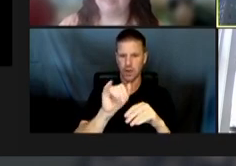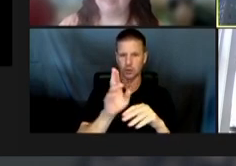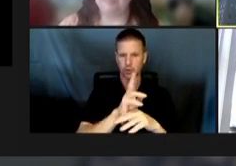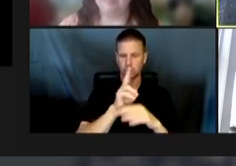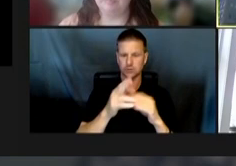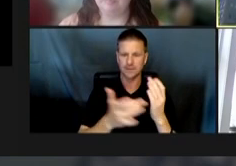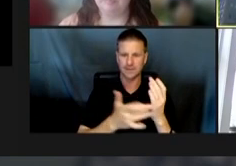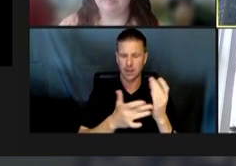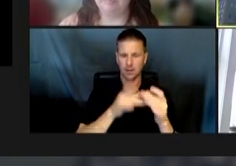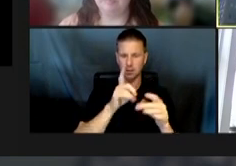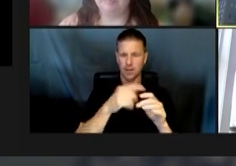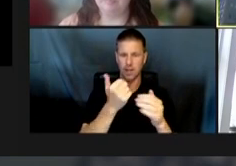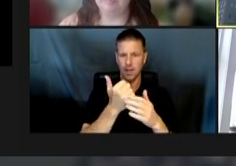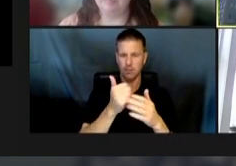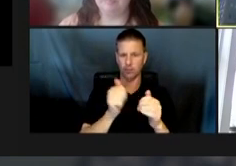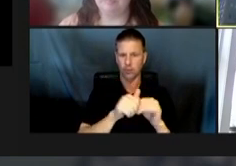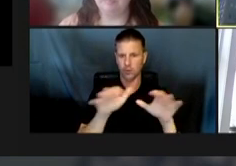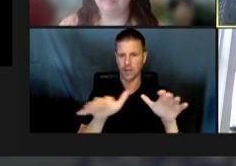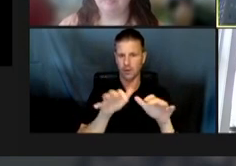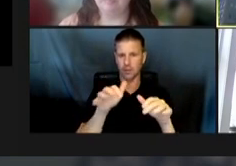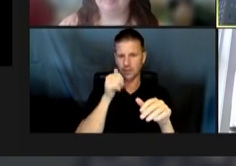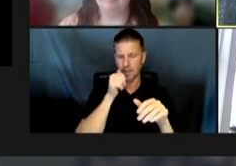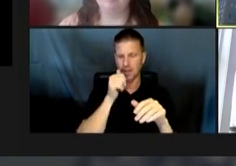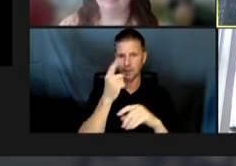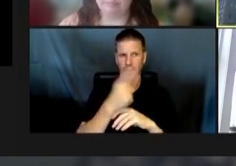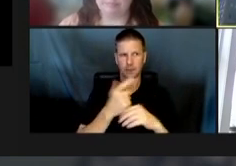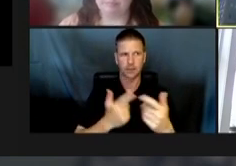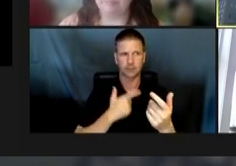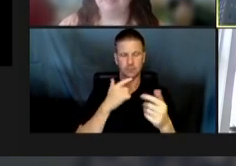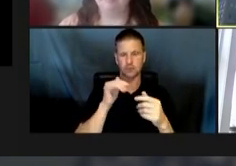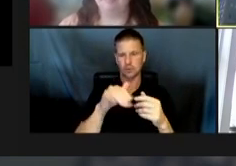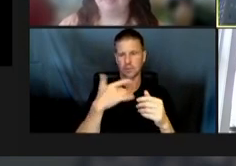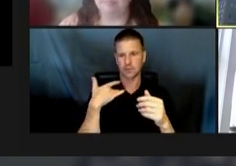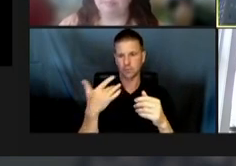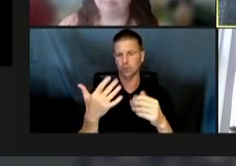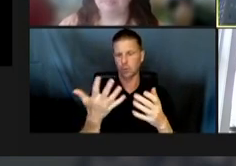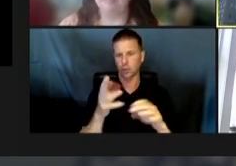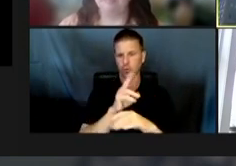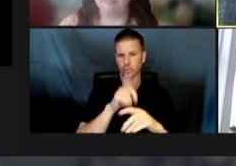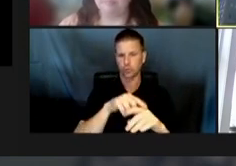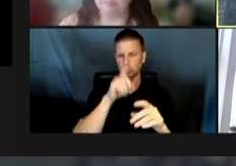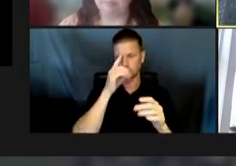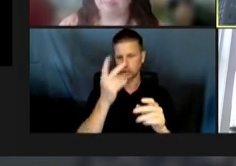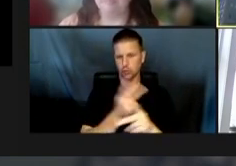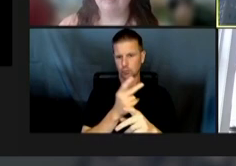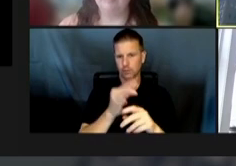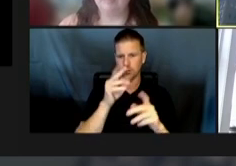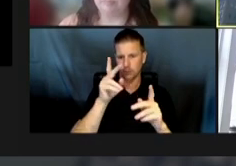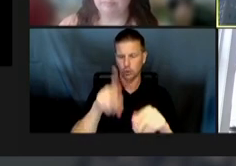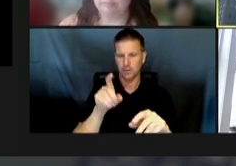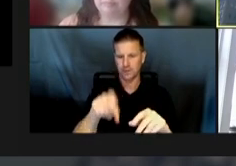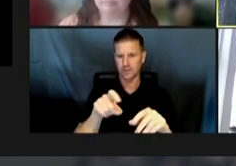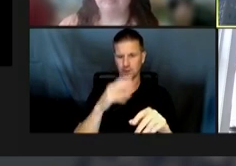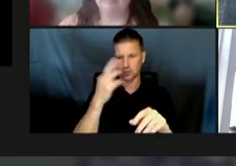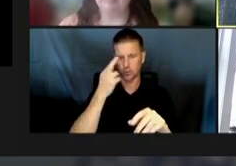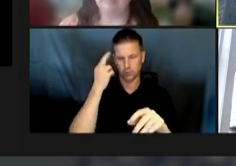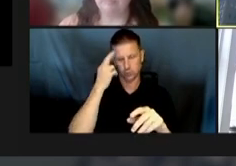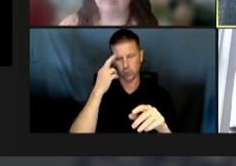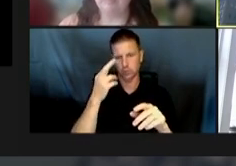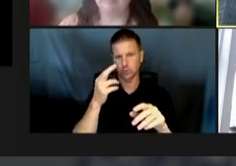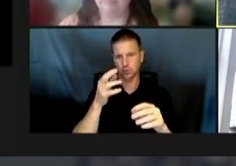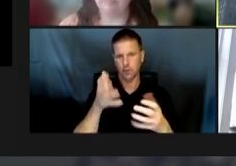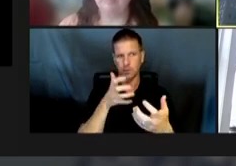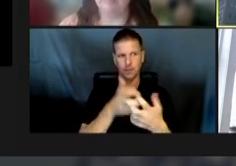to help with just activities of daily living, which are typically what are used to determine if someone needs a reasonable accommodation and how impactful that